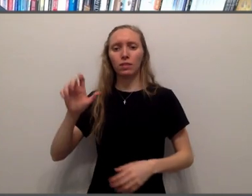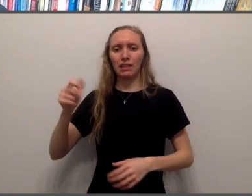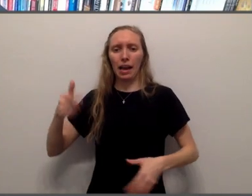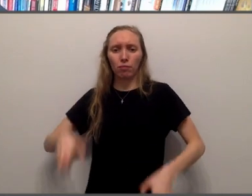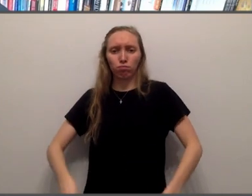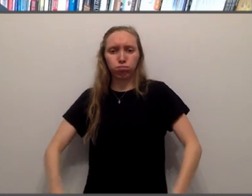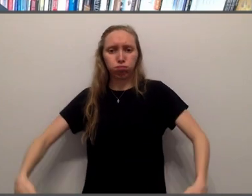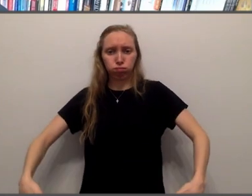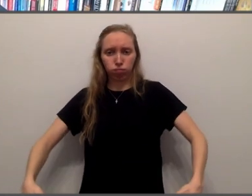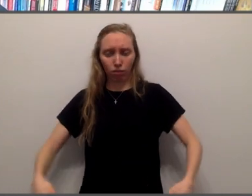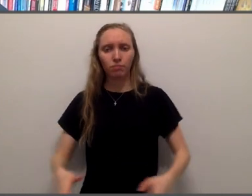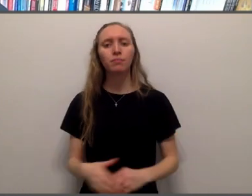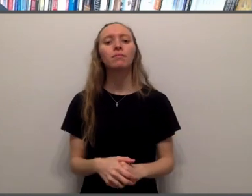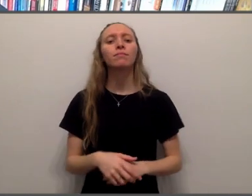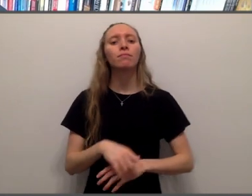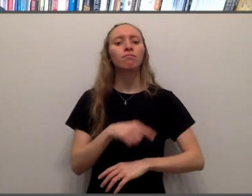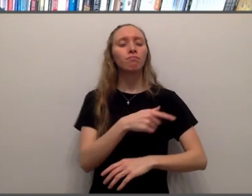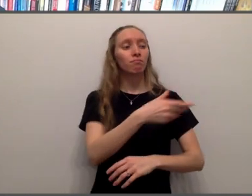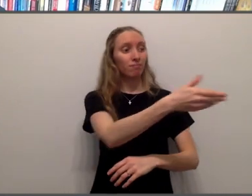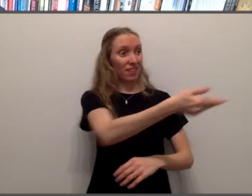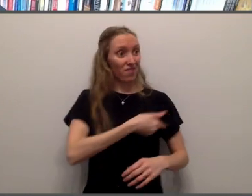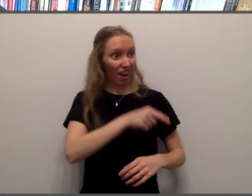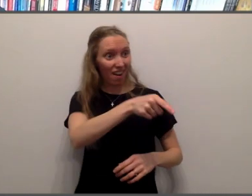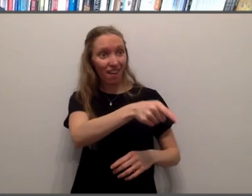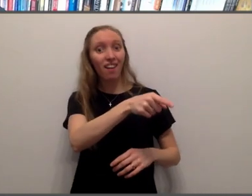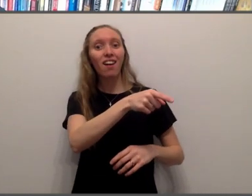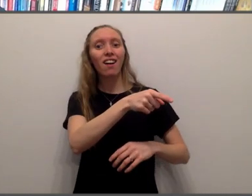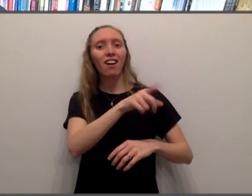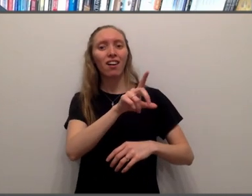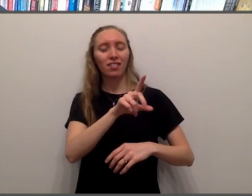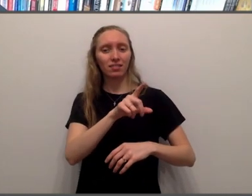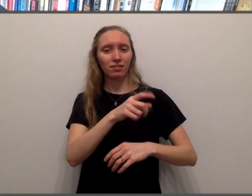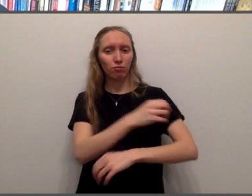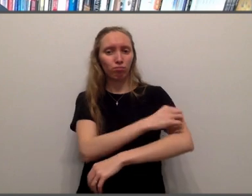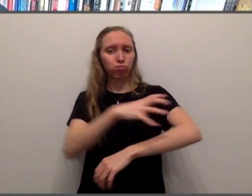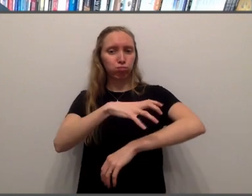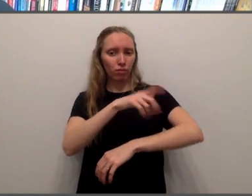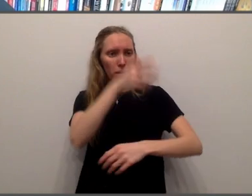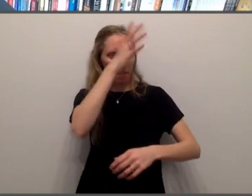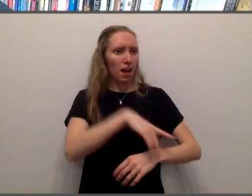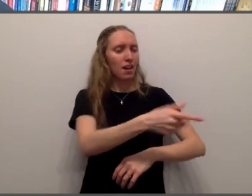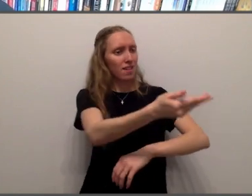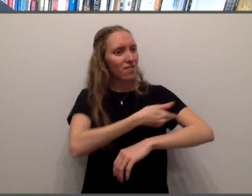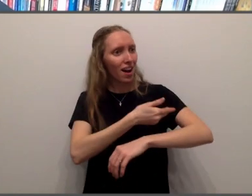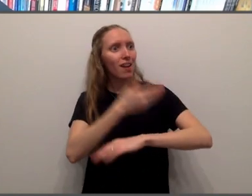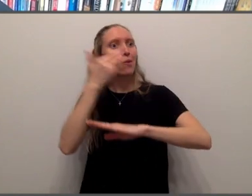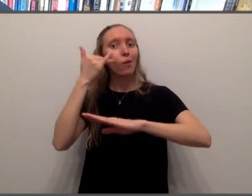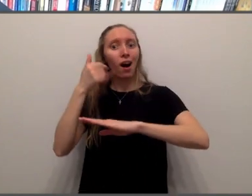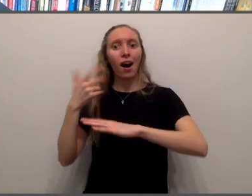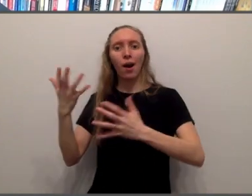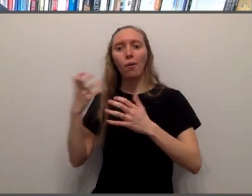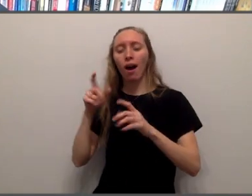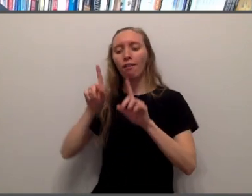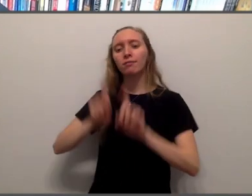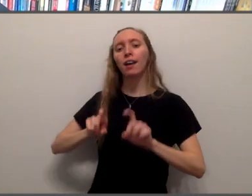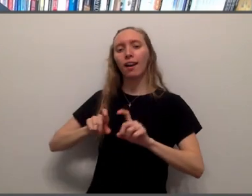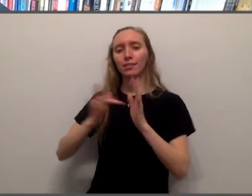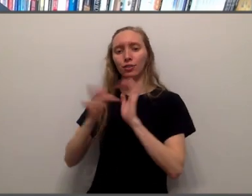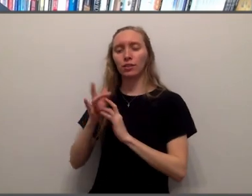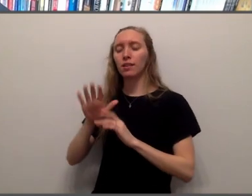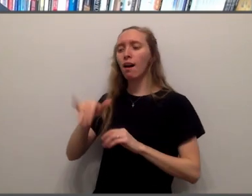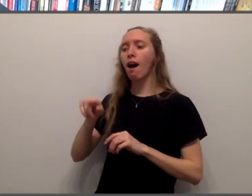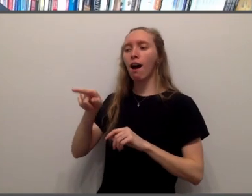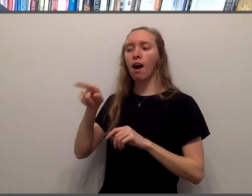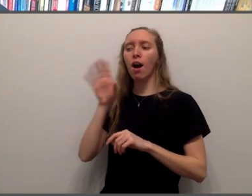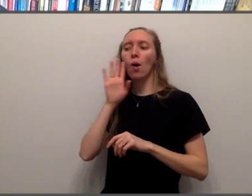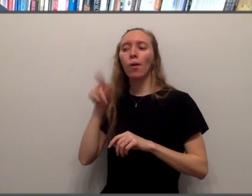see if Jesus was going to, in fact, heal this man on the Sabbath. In true fashion, they were trying to trap Jesus to see if Jesus was